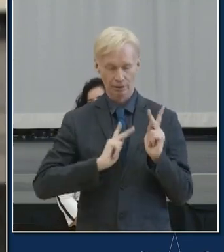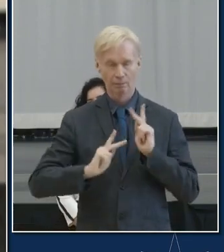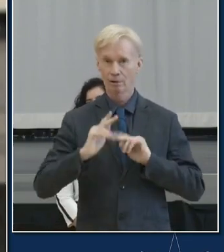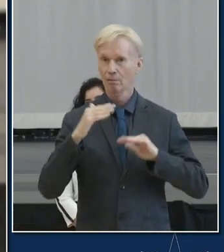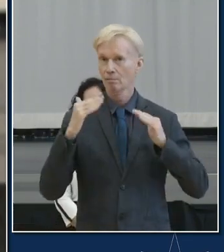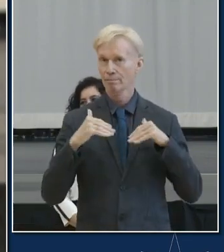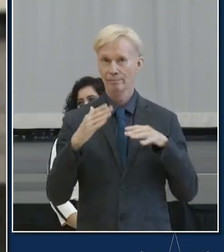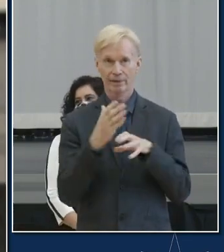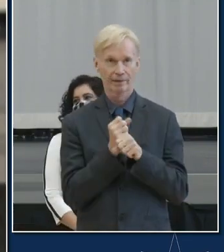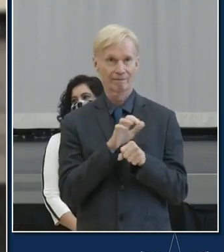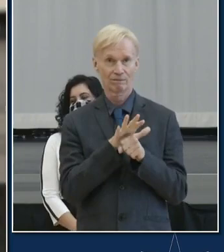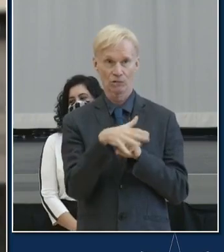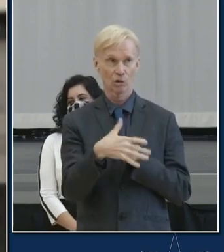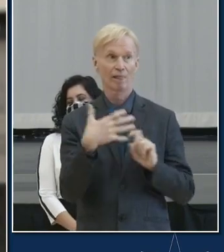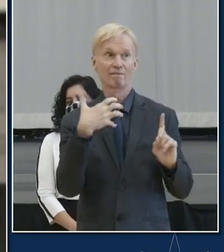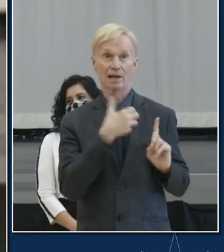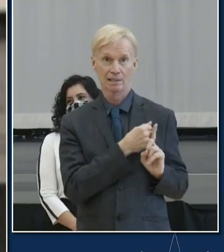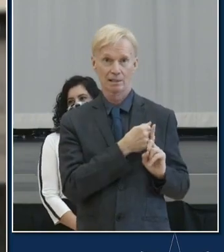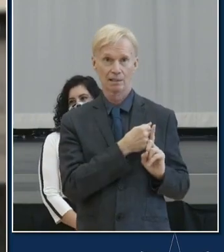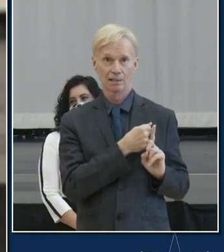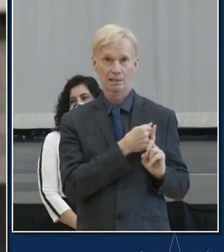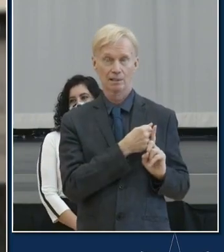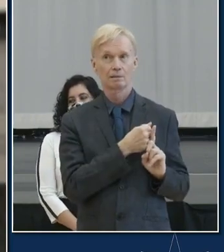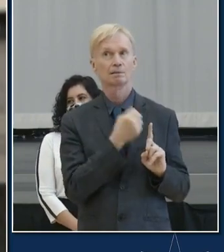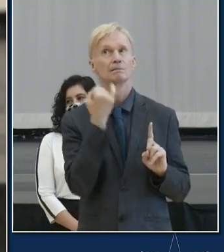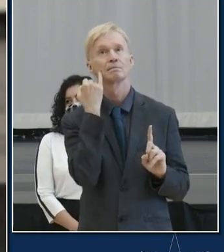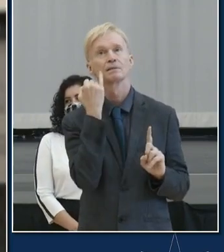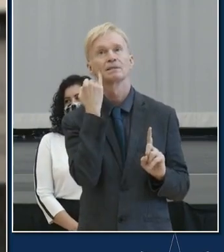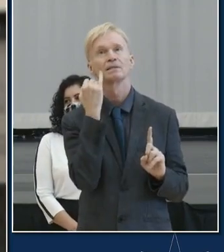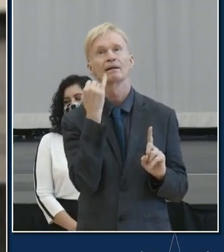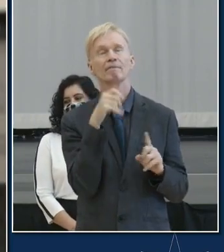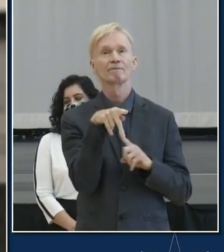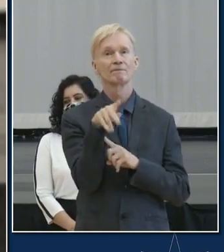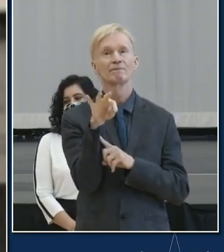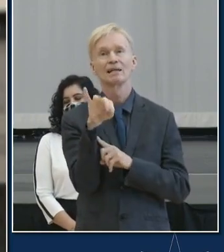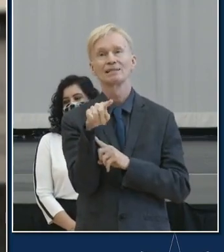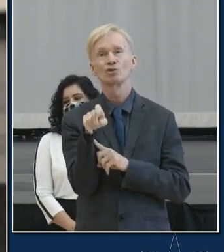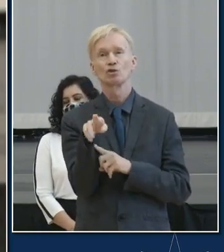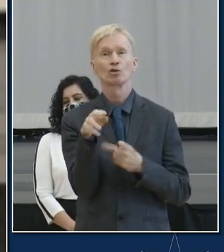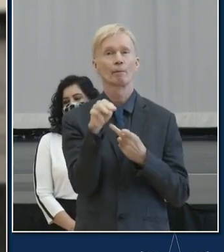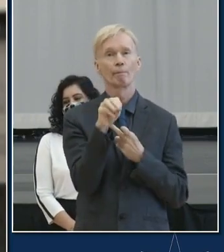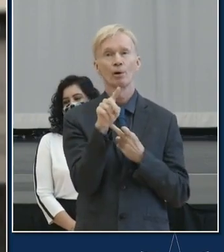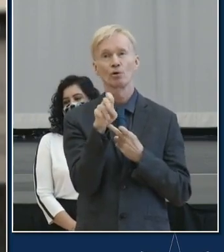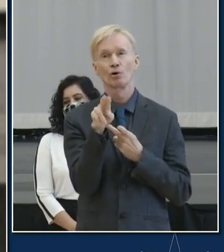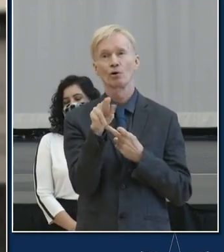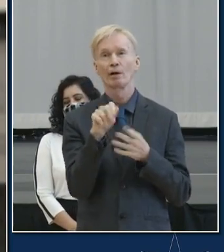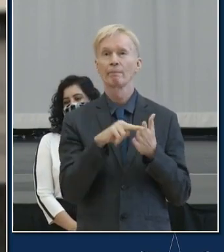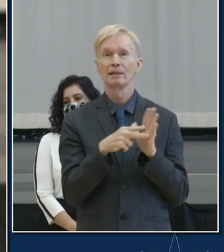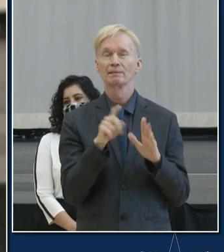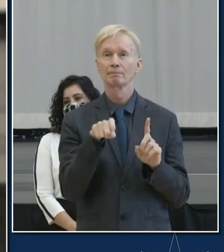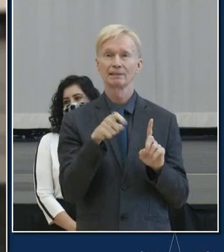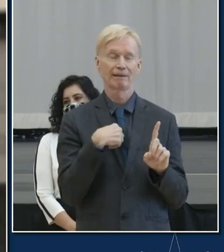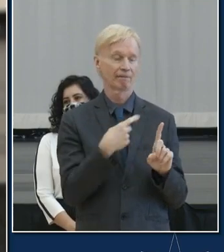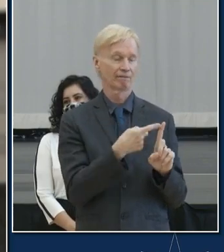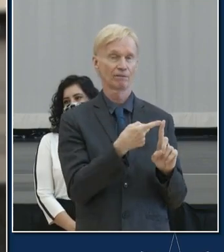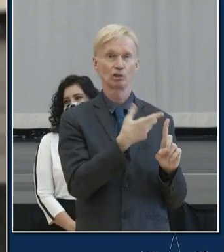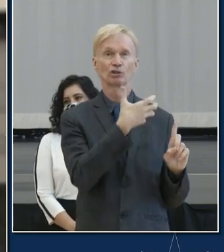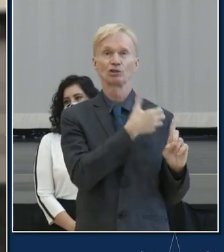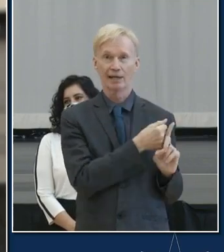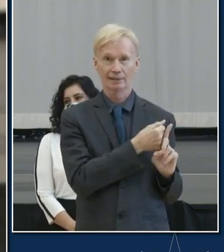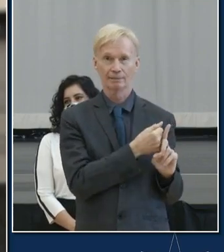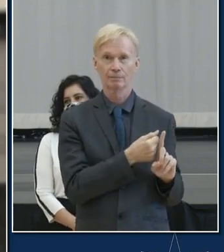been fully vaccinated, assuming they're taking Pfizer or Moderna, you got to get the first shot. There's a period of